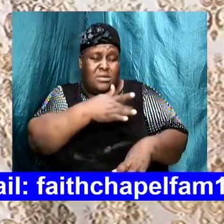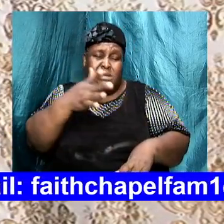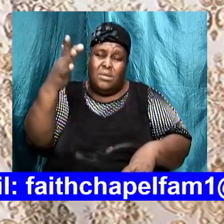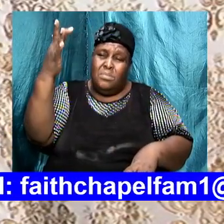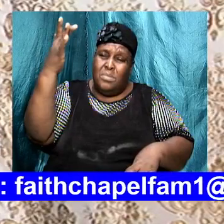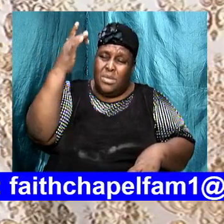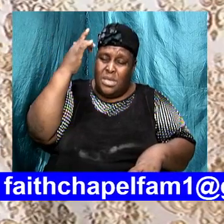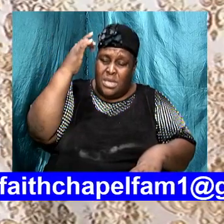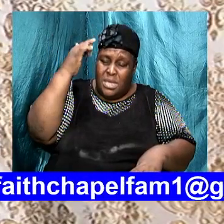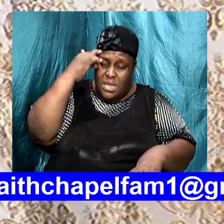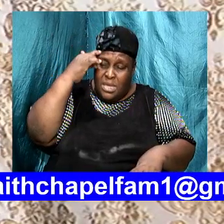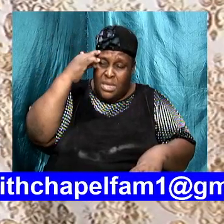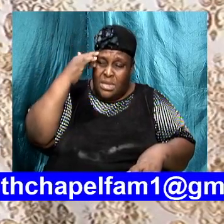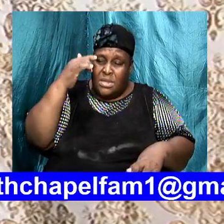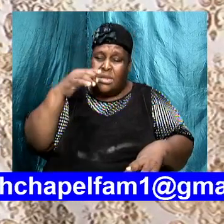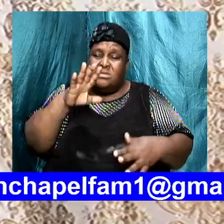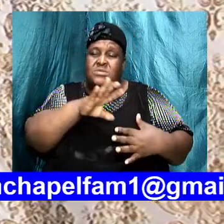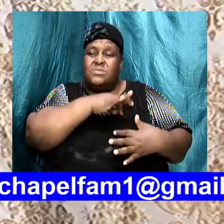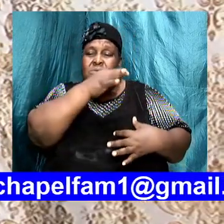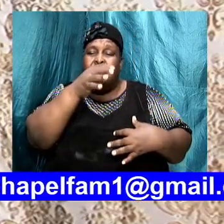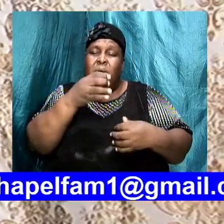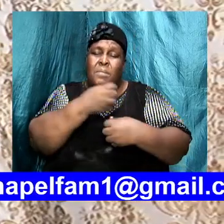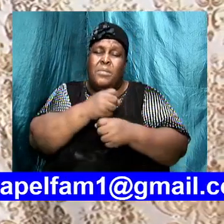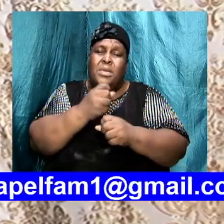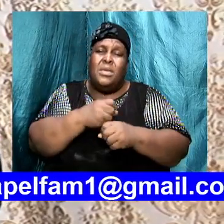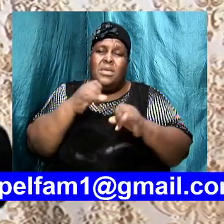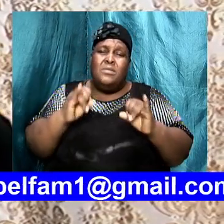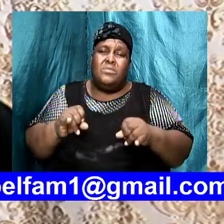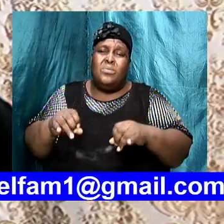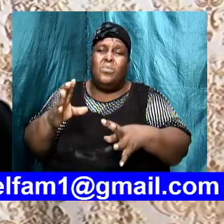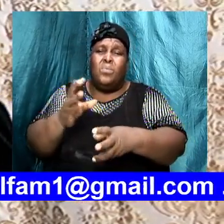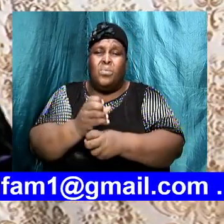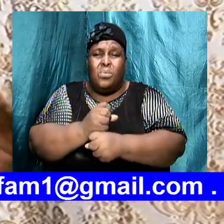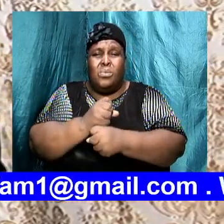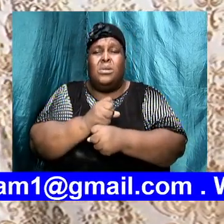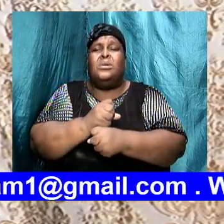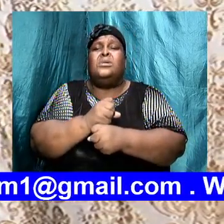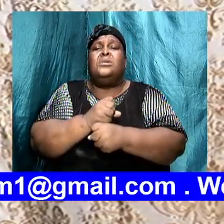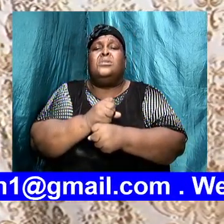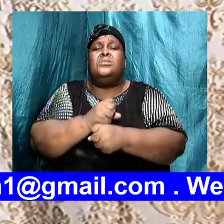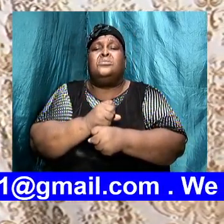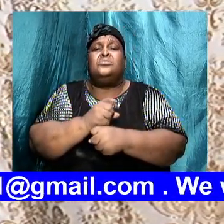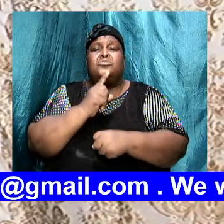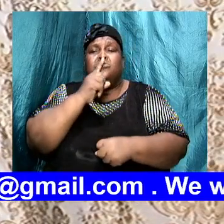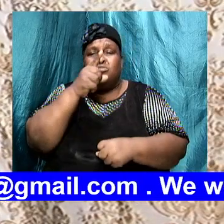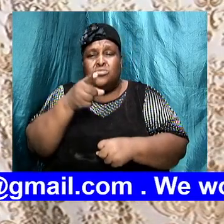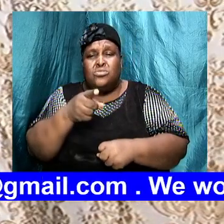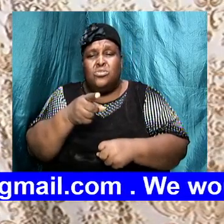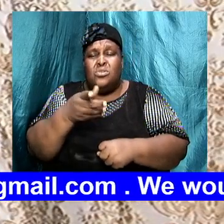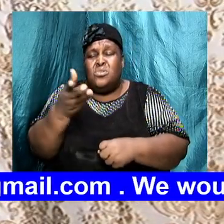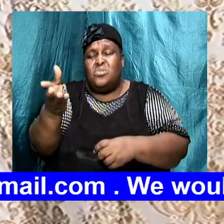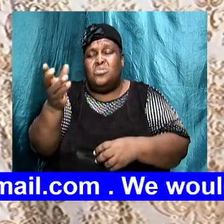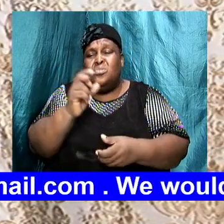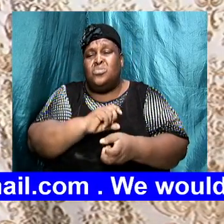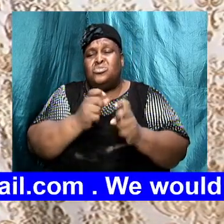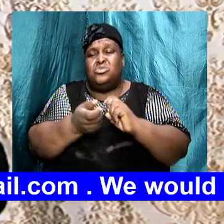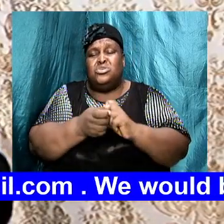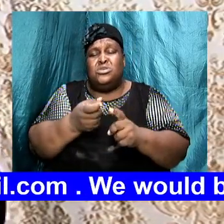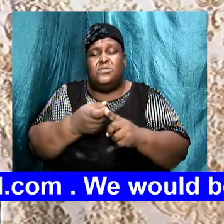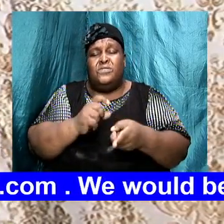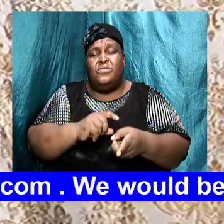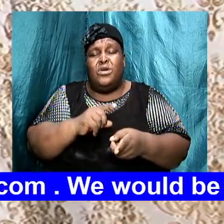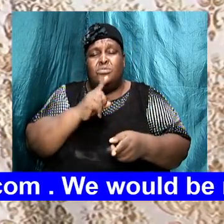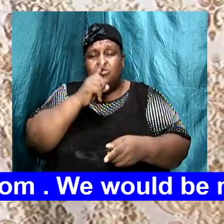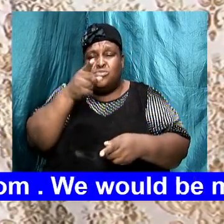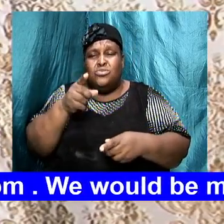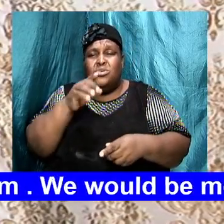and that you will cause individuals to hold on to the truth. Those who have turned, oh God, from the truth, touch